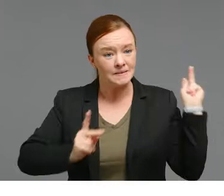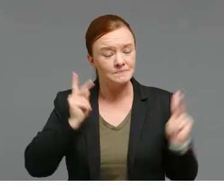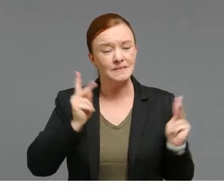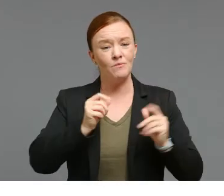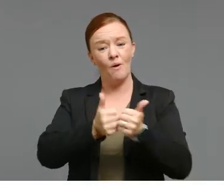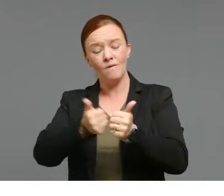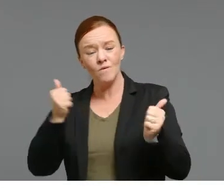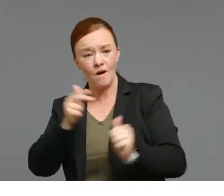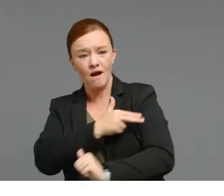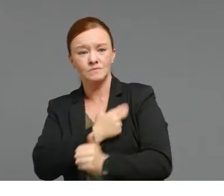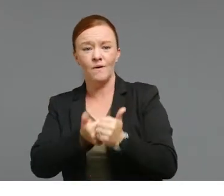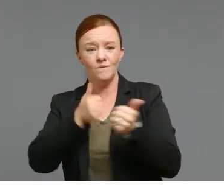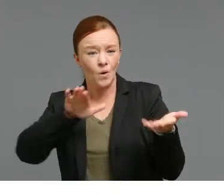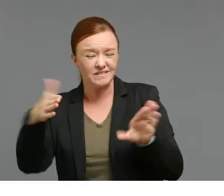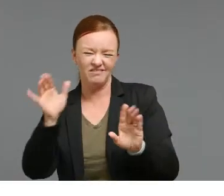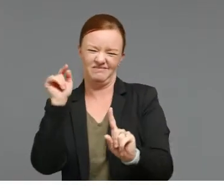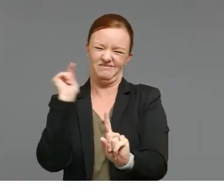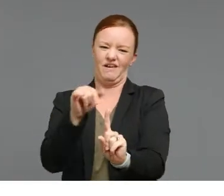important.